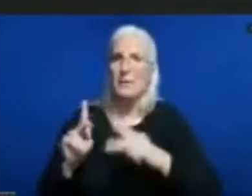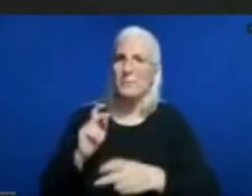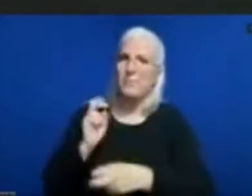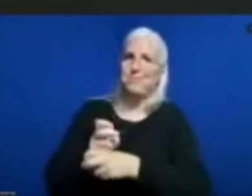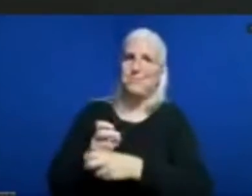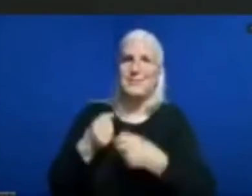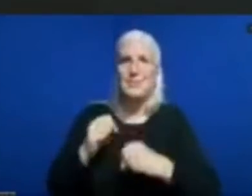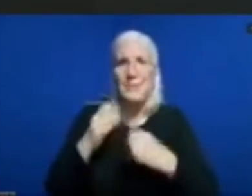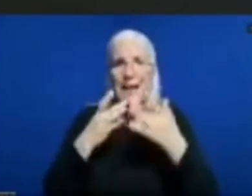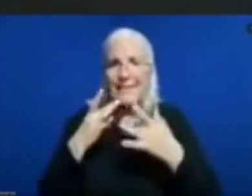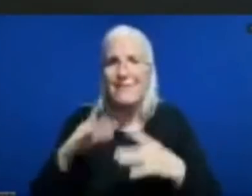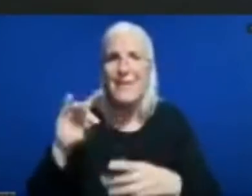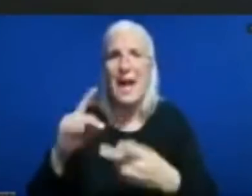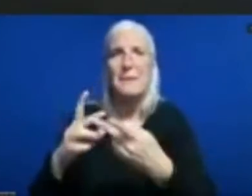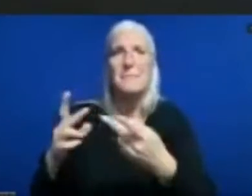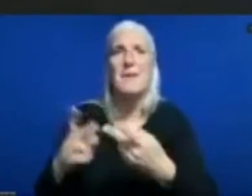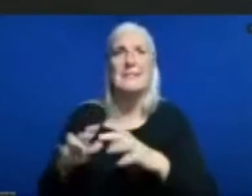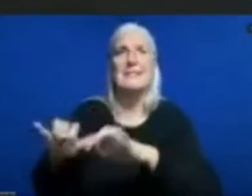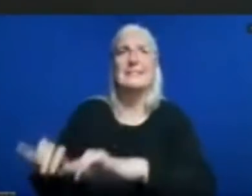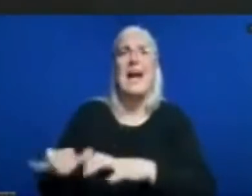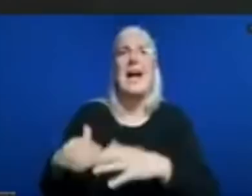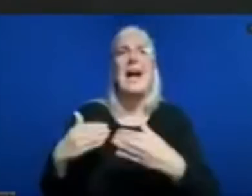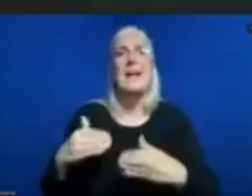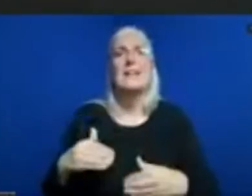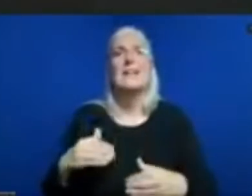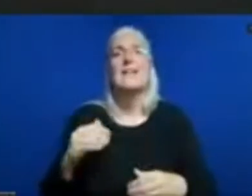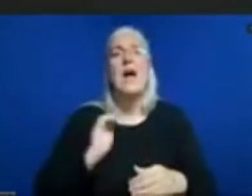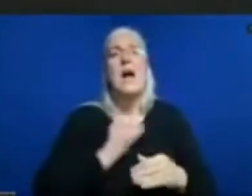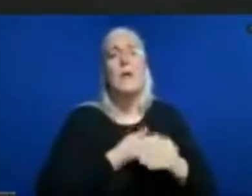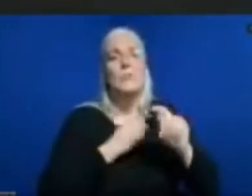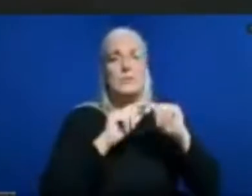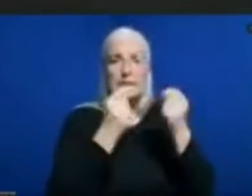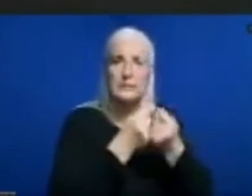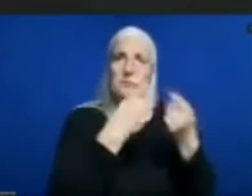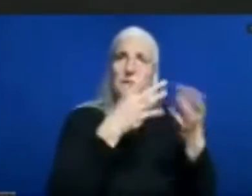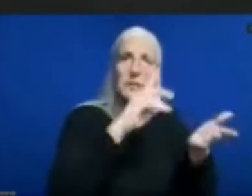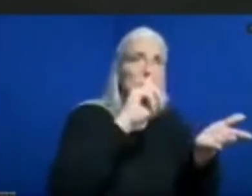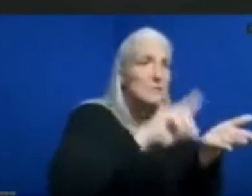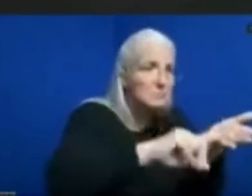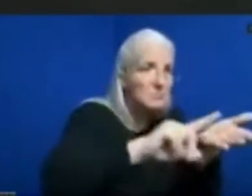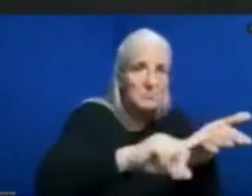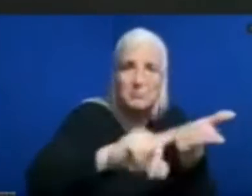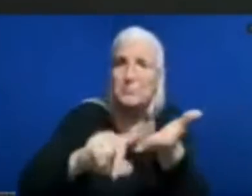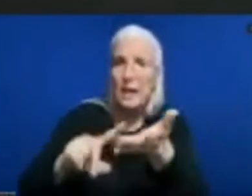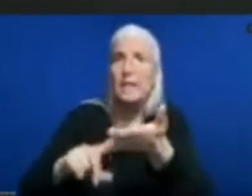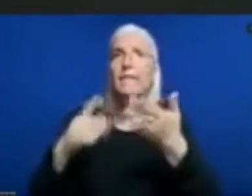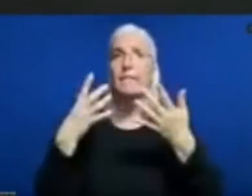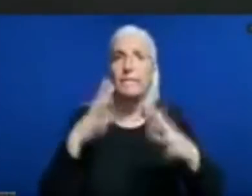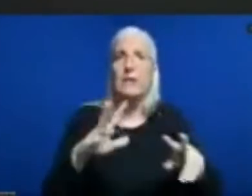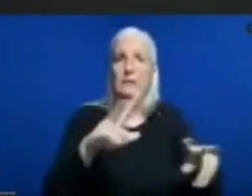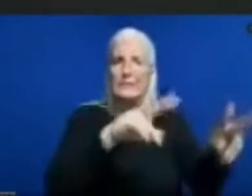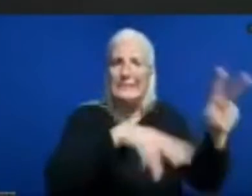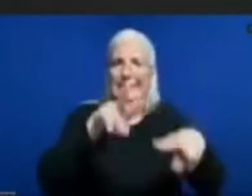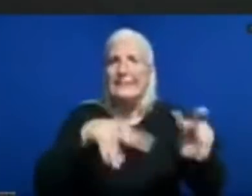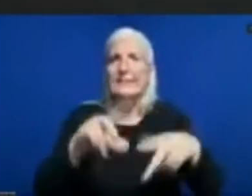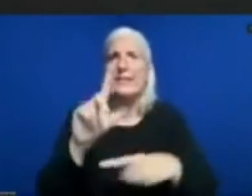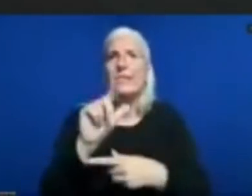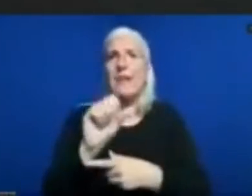those assessments, and Lassen County Planning Department has been out doing those also. As far as animals are